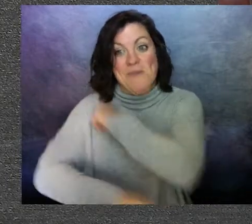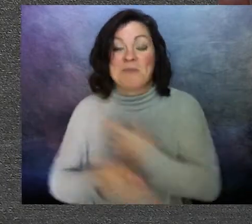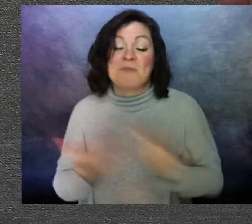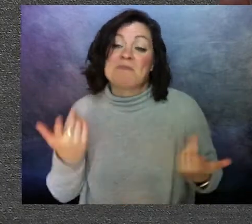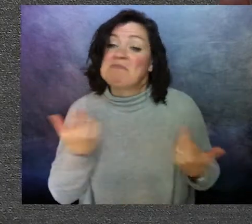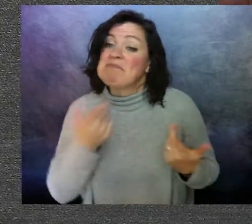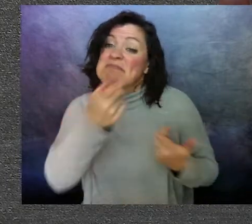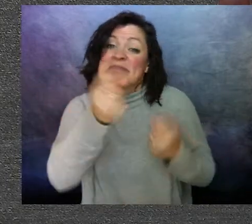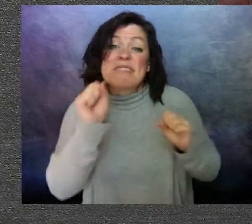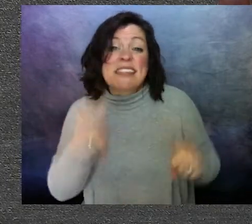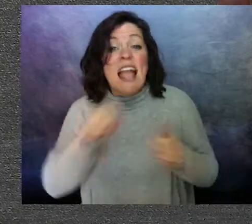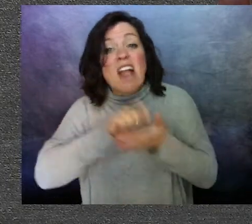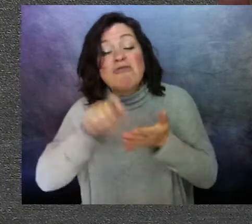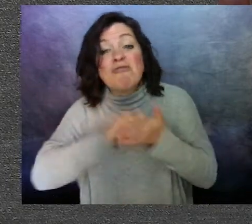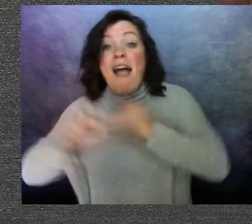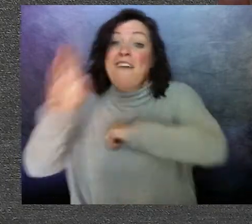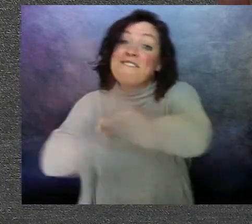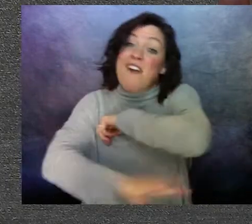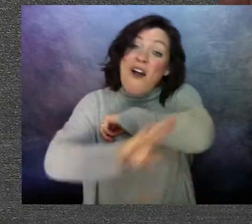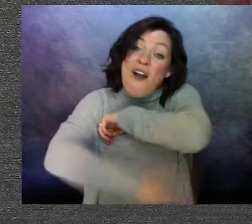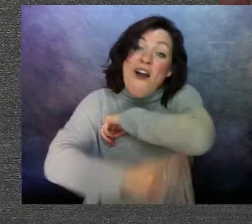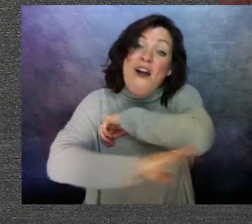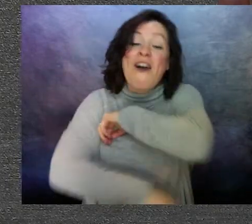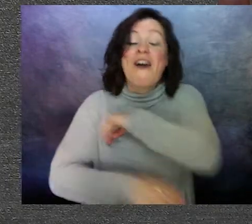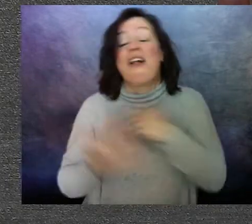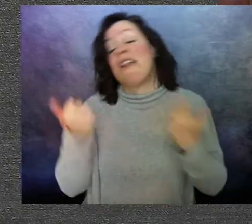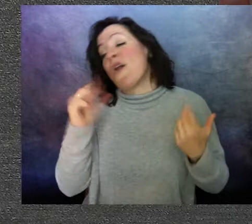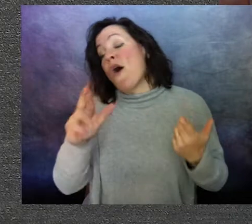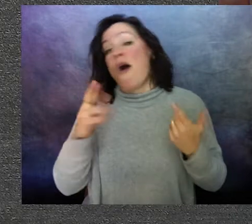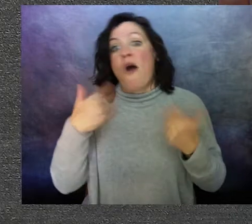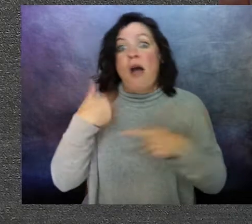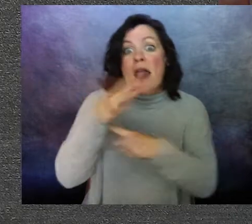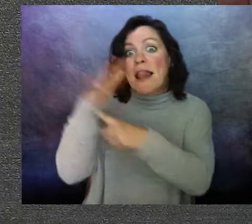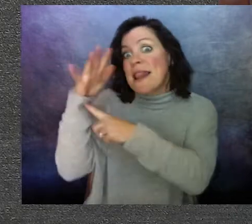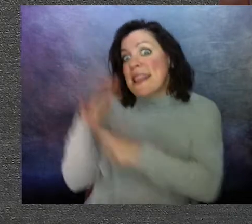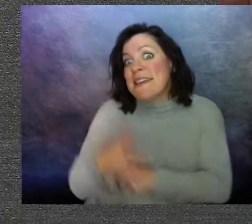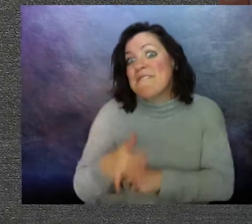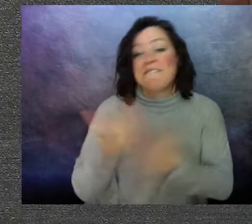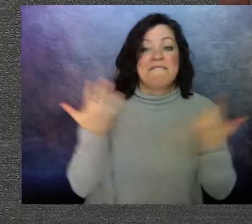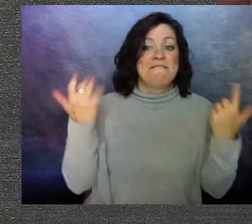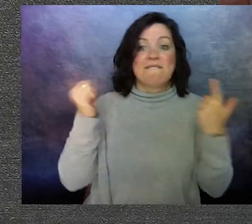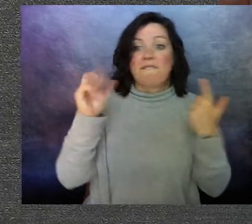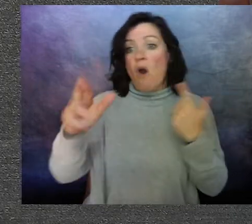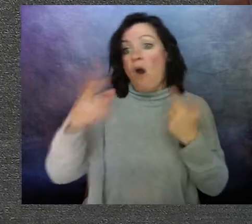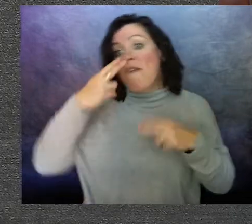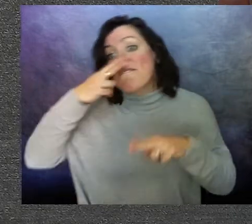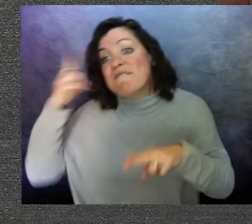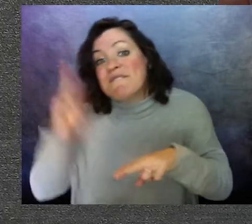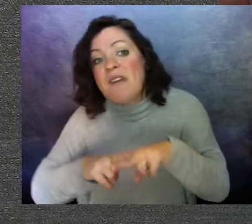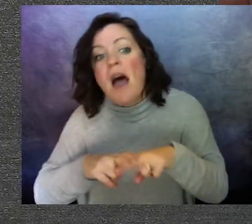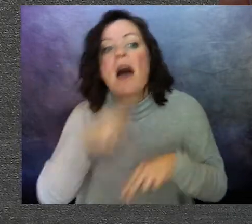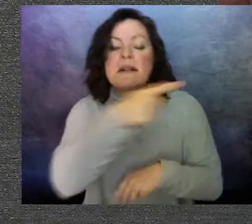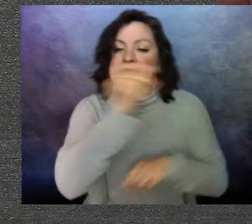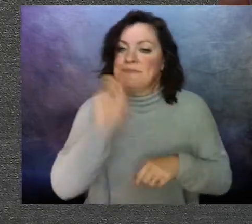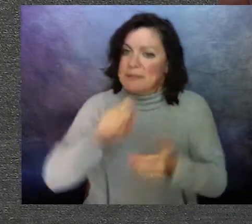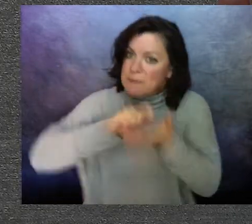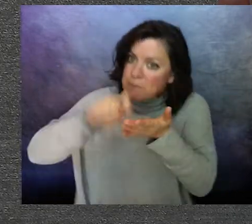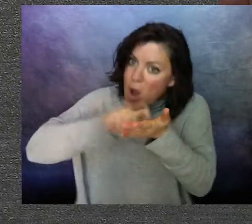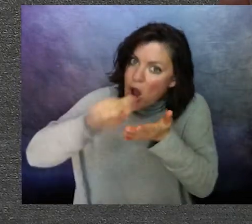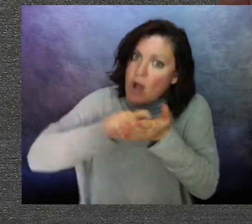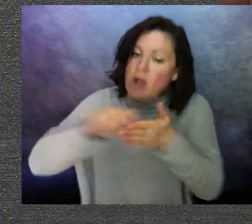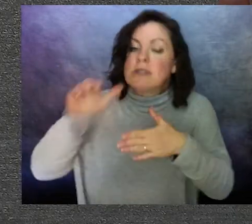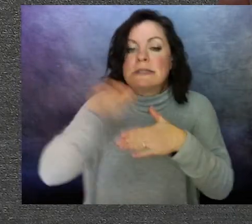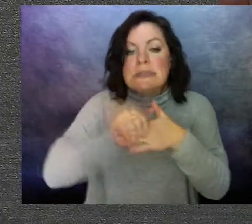want. So go ahead and pick a color. And I have all kind of art supplies here for us. Crayons and markers and glue and stapler and scissors. I'm gonna pick